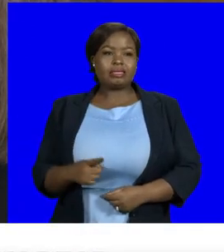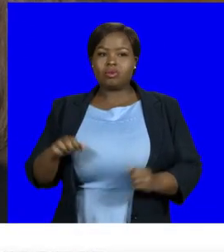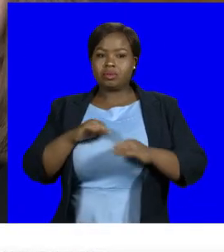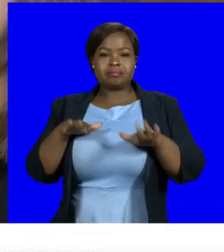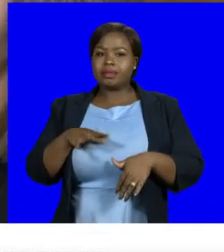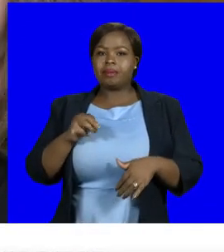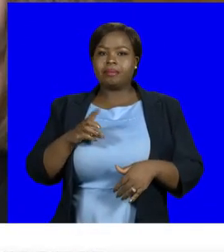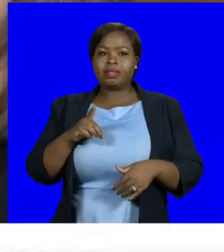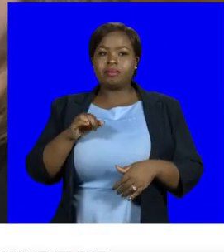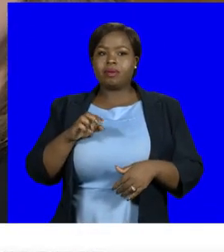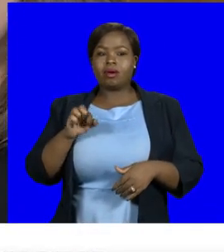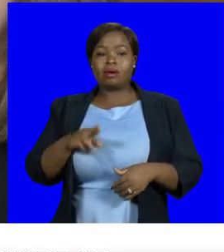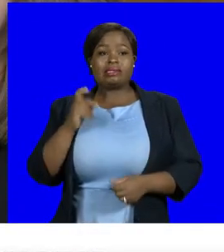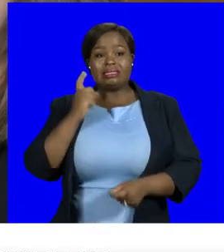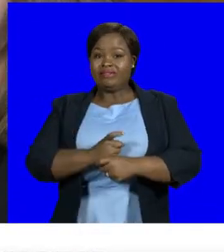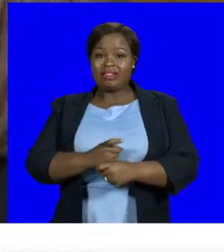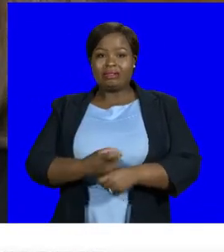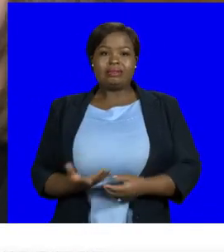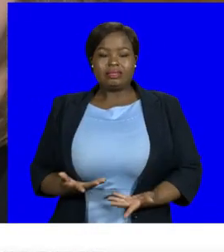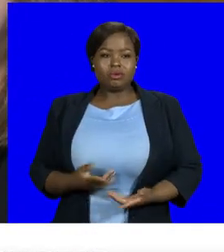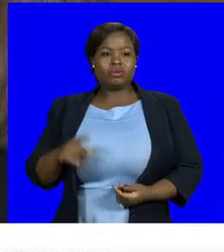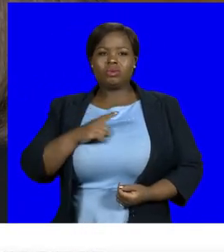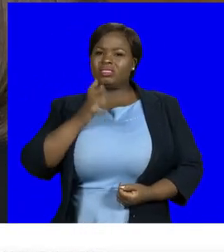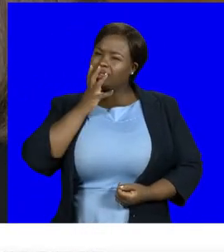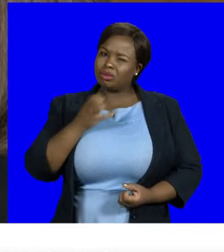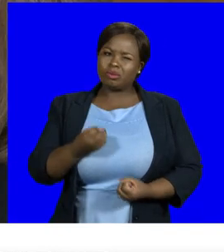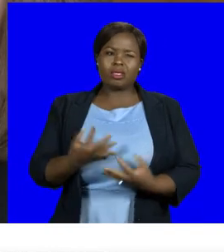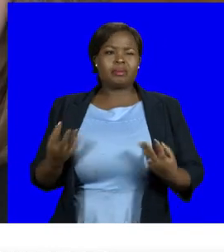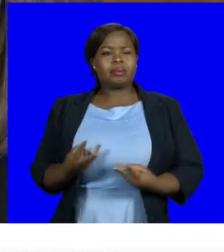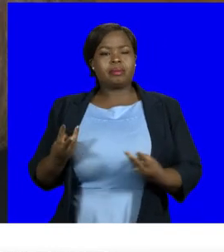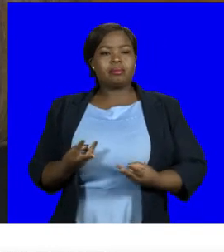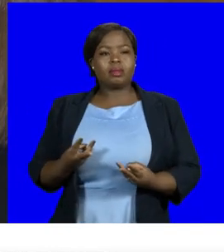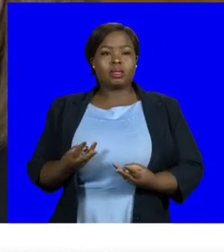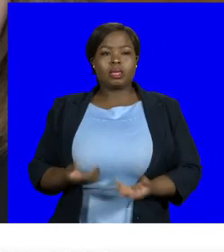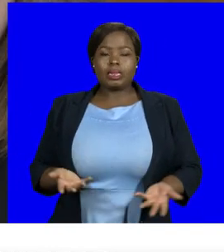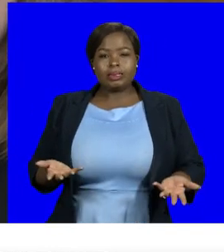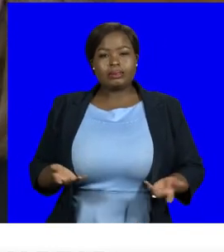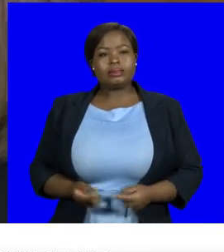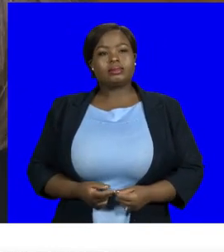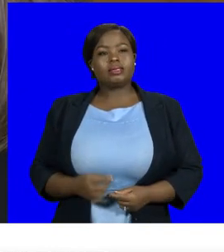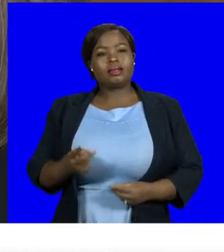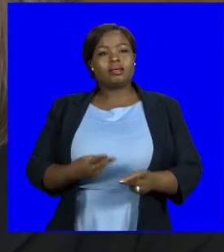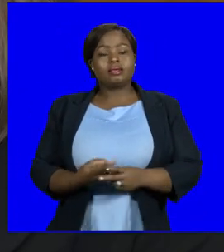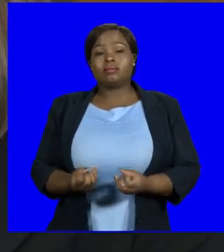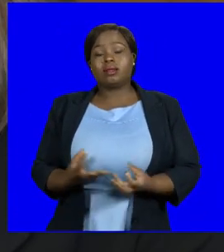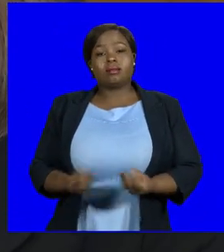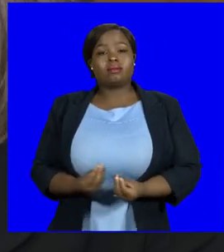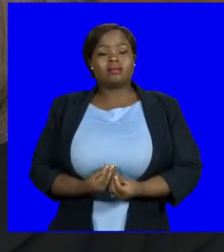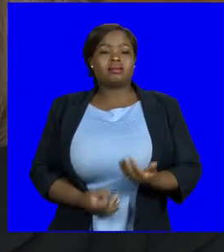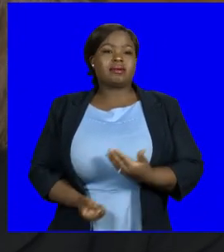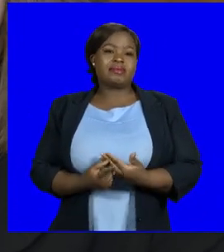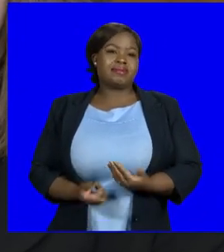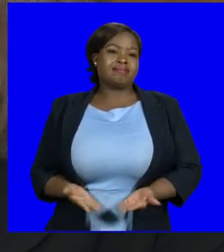swim Midmar again. It's quite a tough event in terms of lots of people, lots of crowds. You know, there's a lot that happens within the